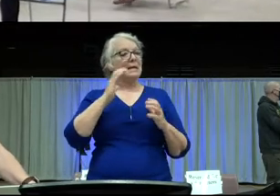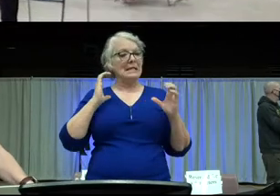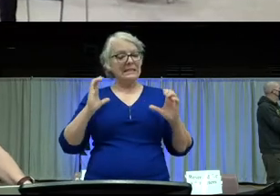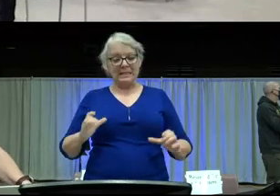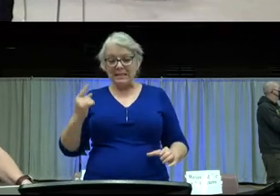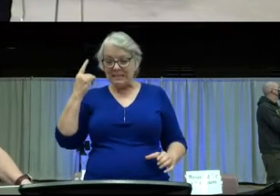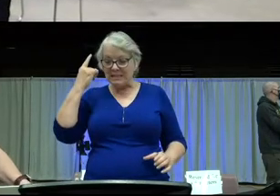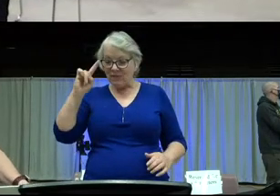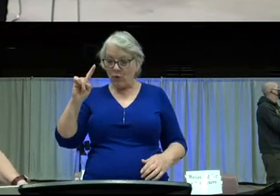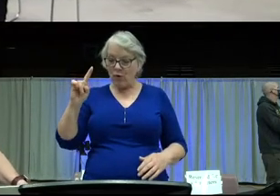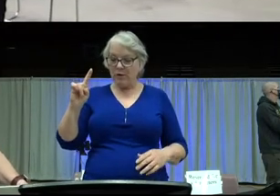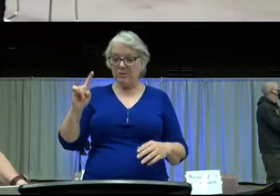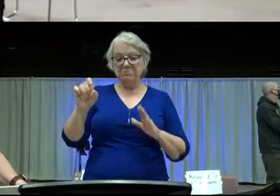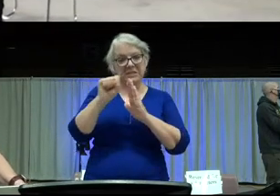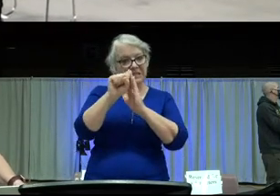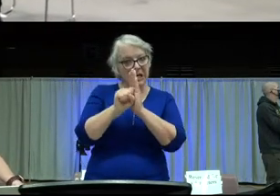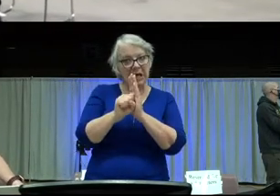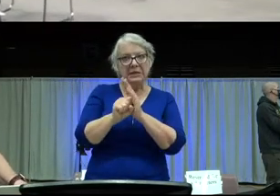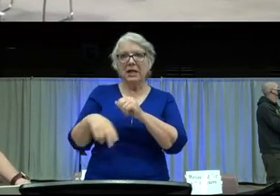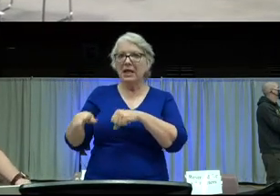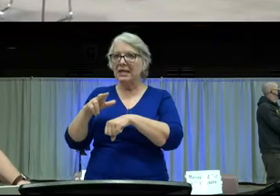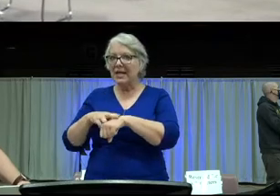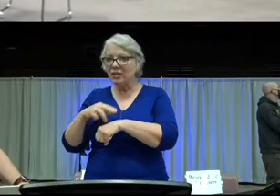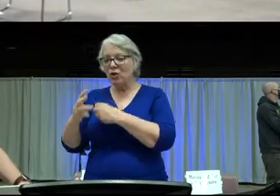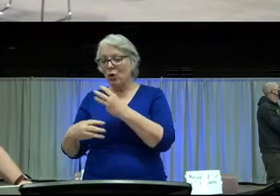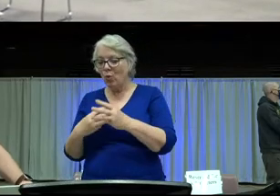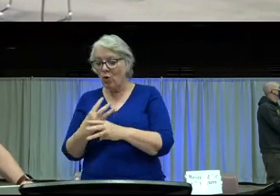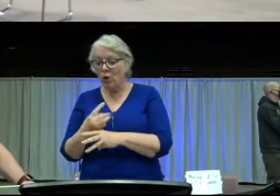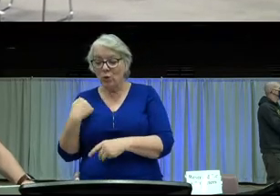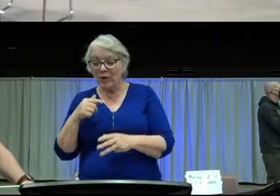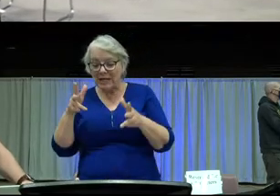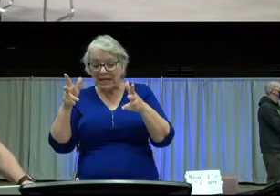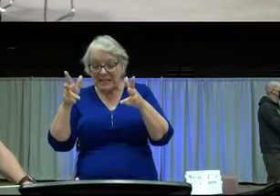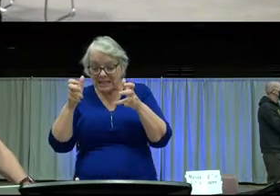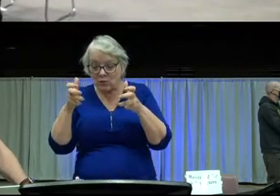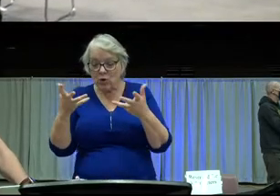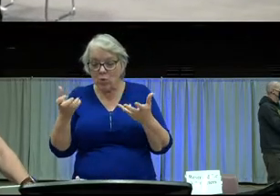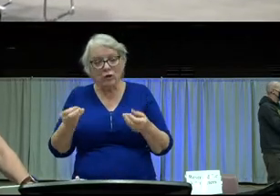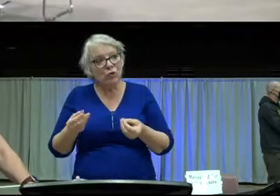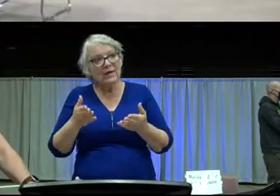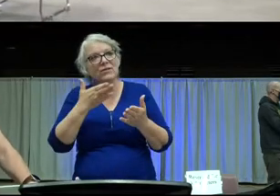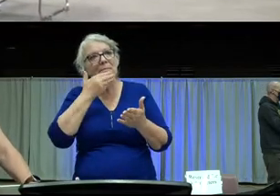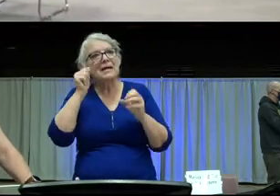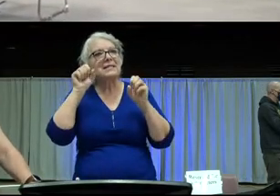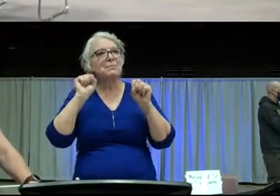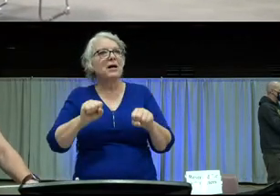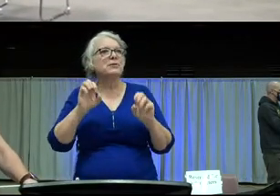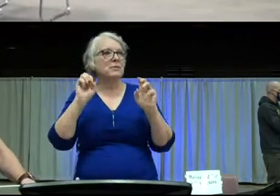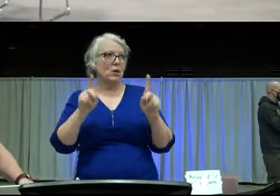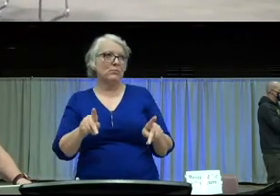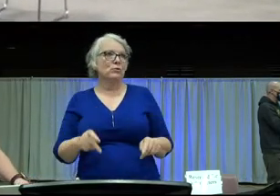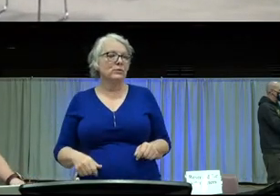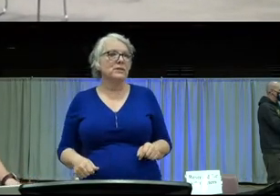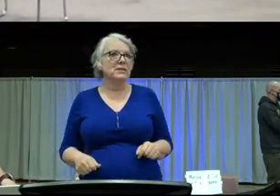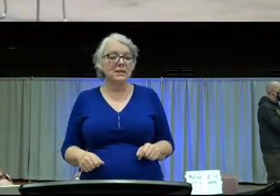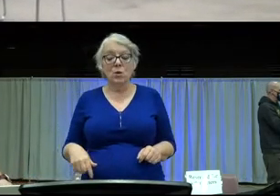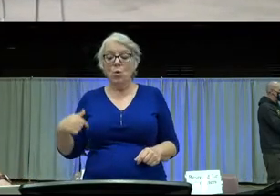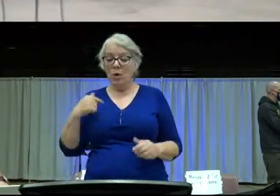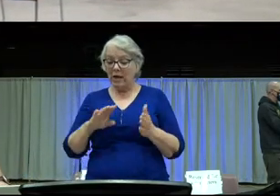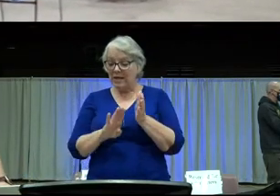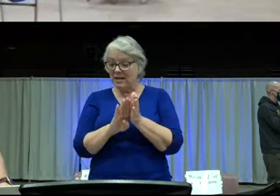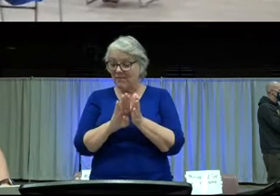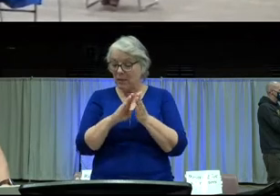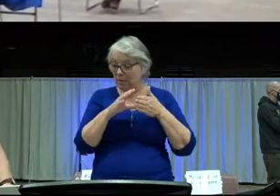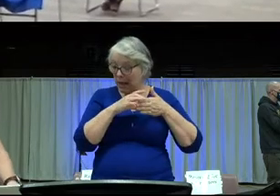you and we strive to offer the best educational opportunities that you can have. We